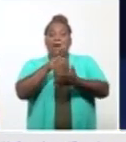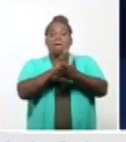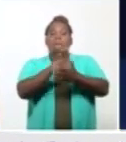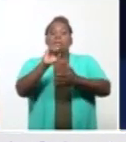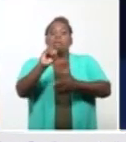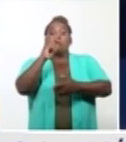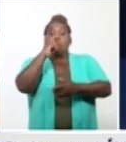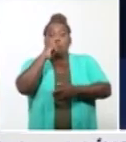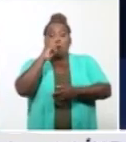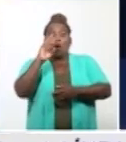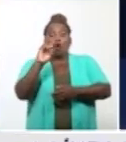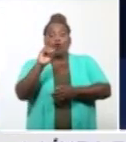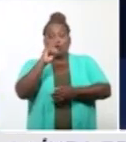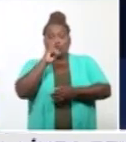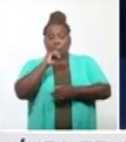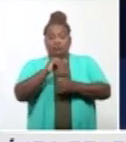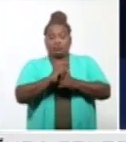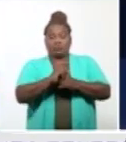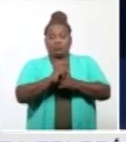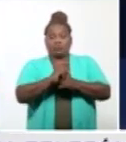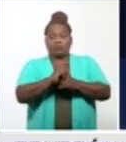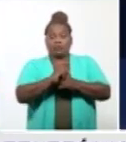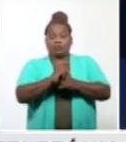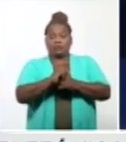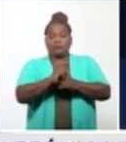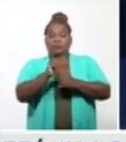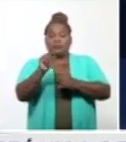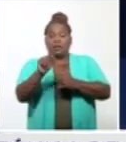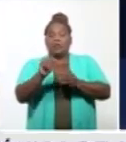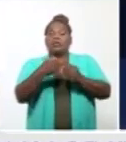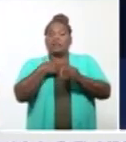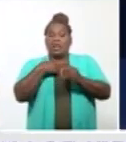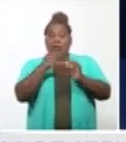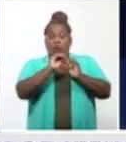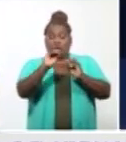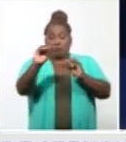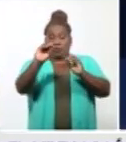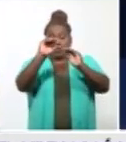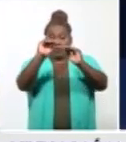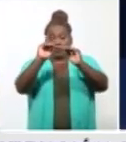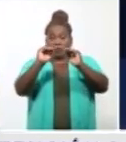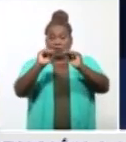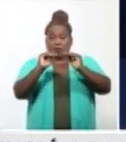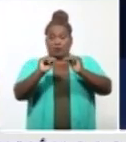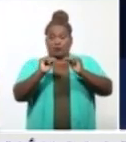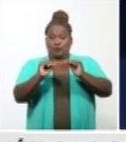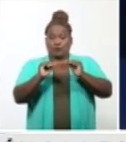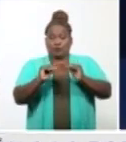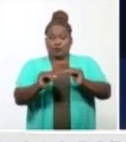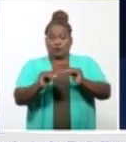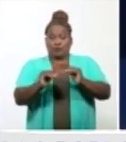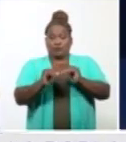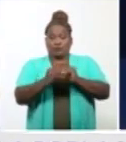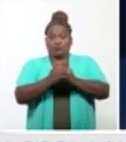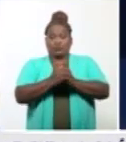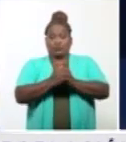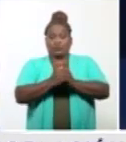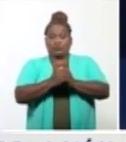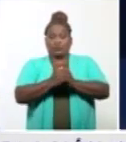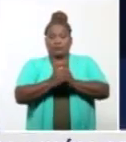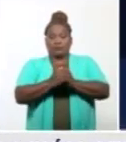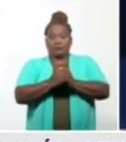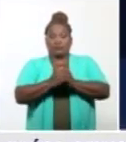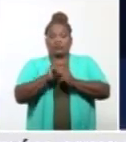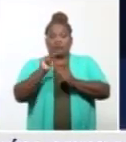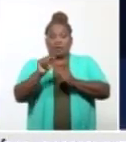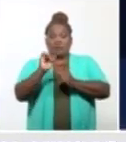These were the 6 cases yet today. With regard to the positive case rate per